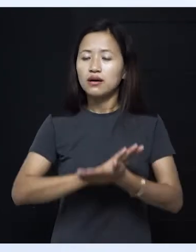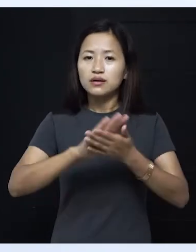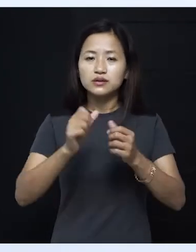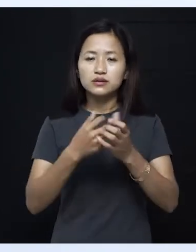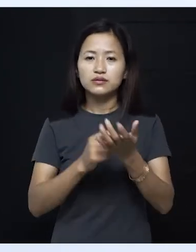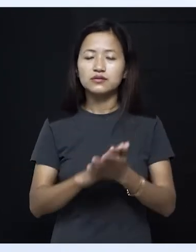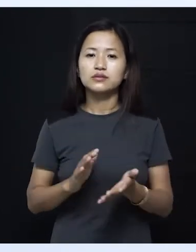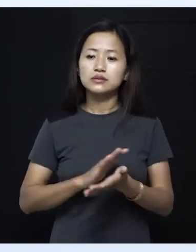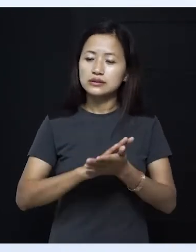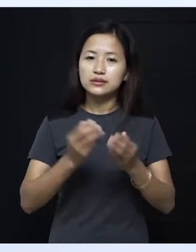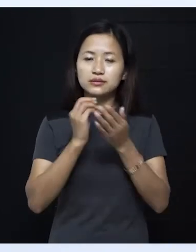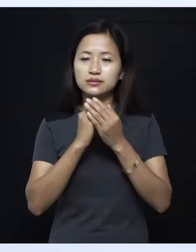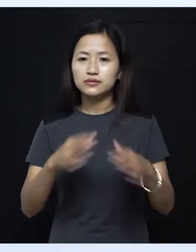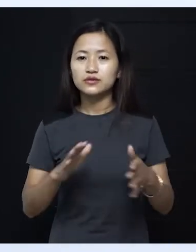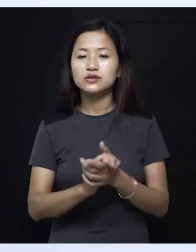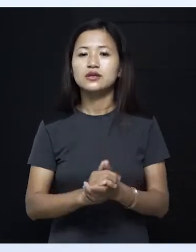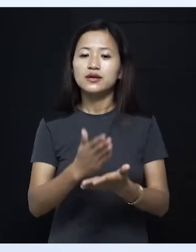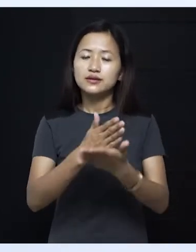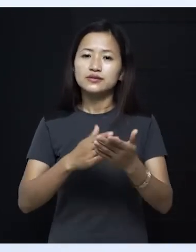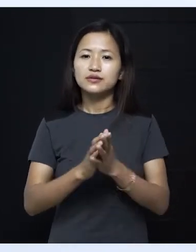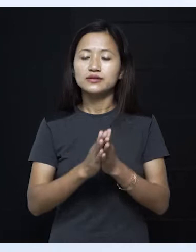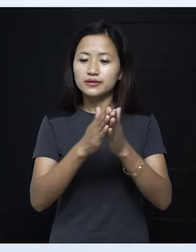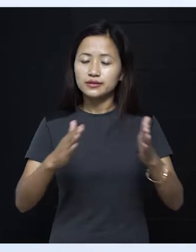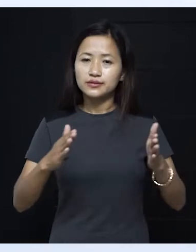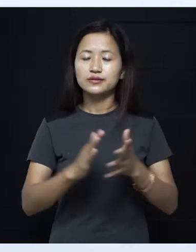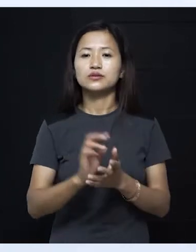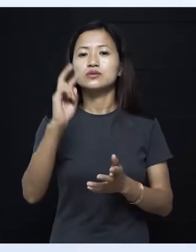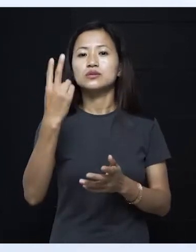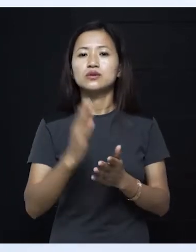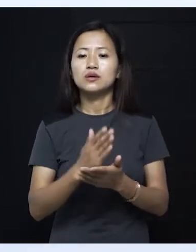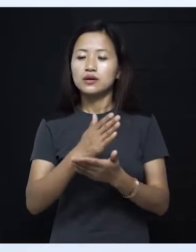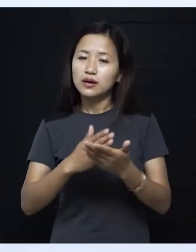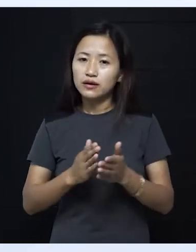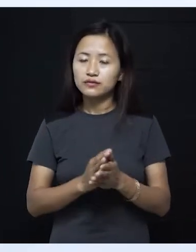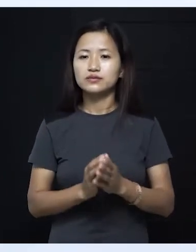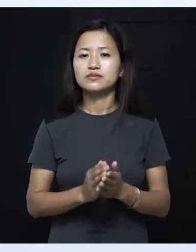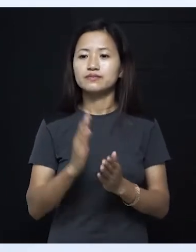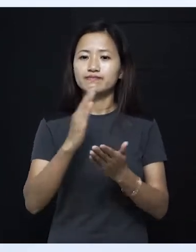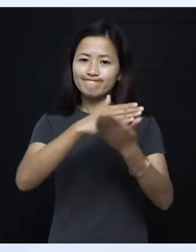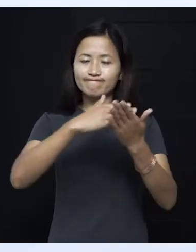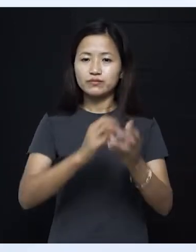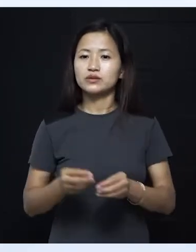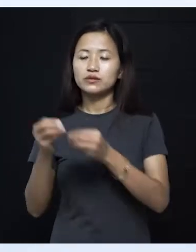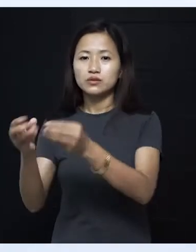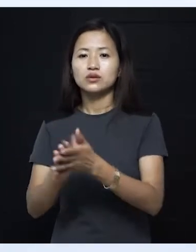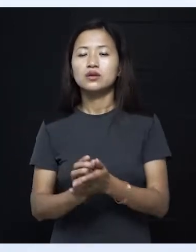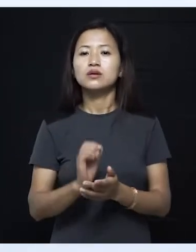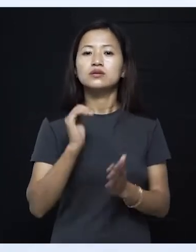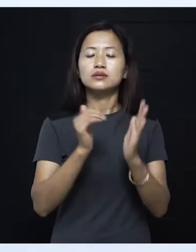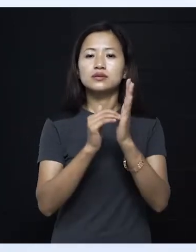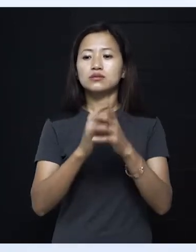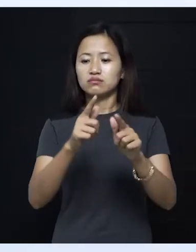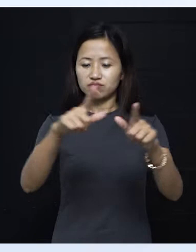their harvest is done, they will divide their harvest into two, and half the farmers will take it, half they will give it to